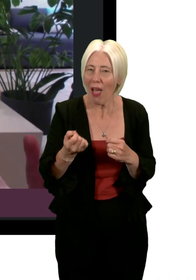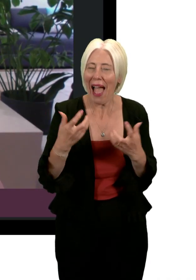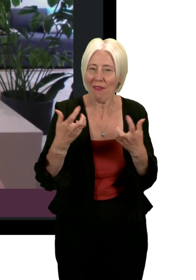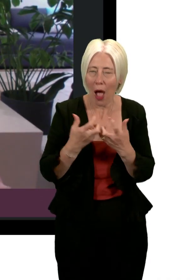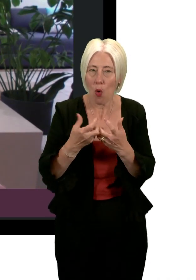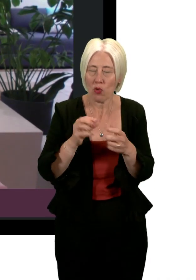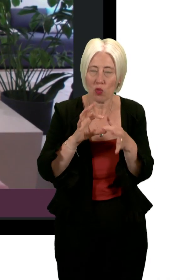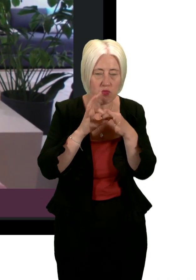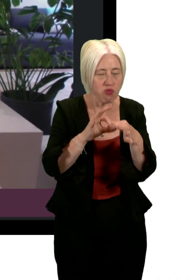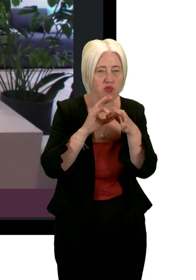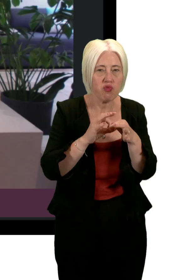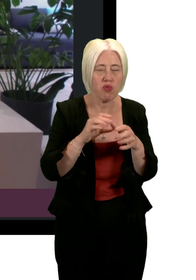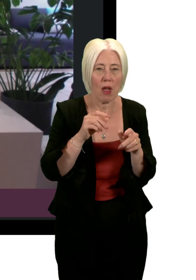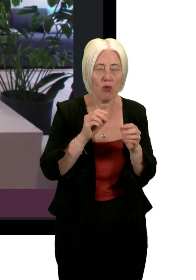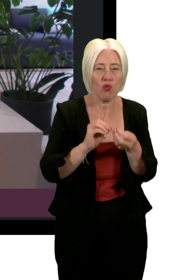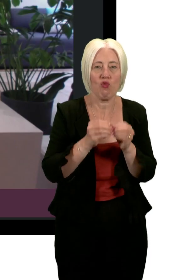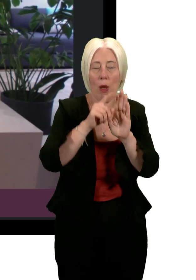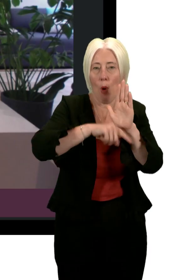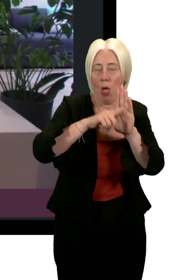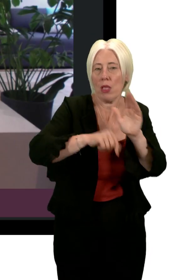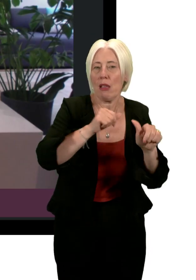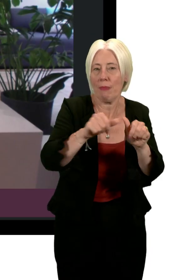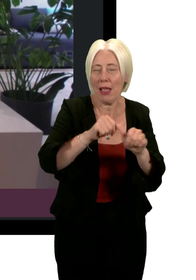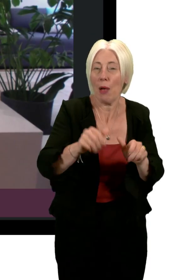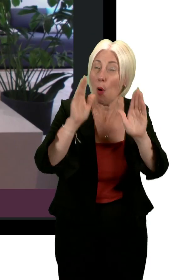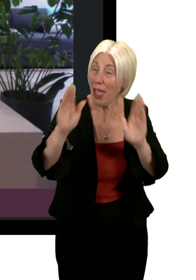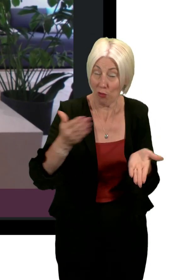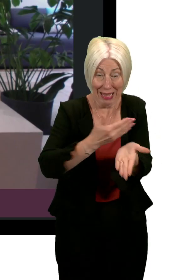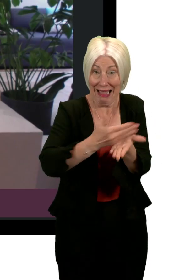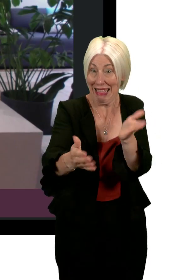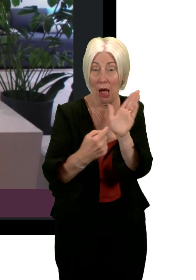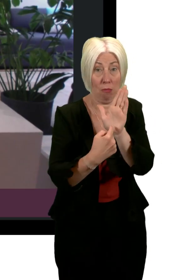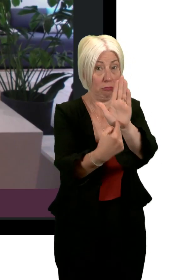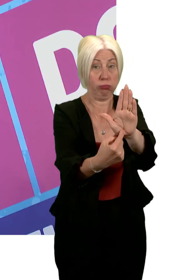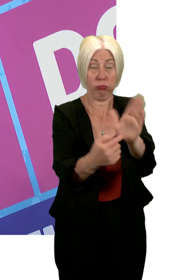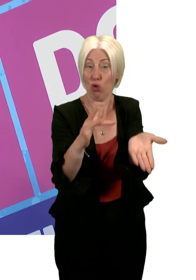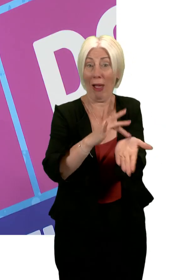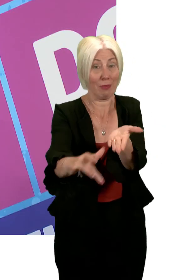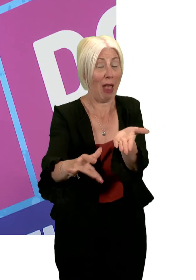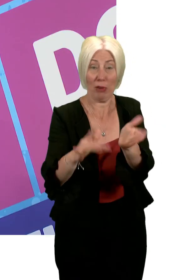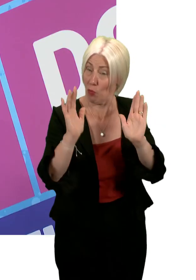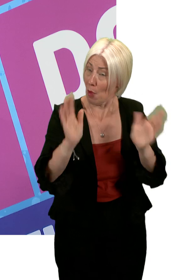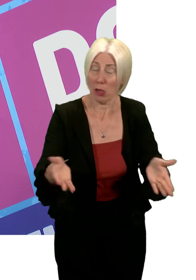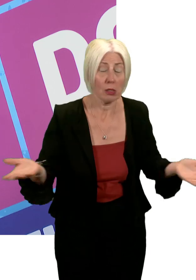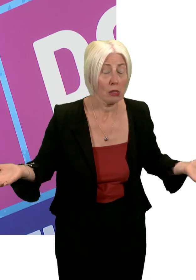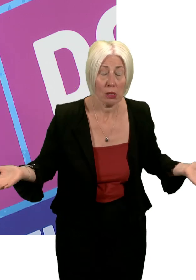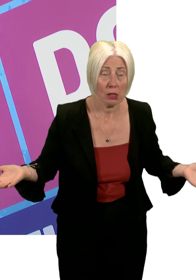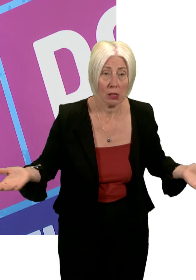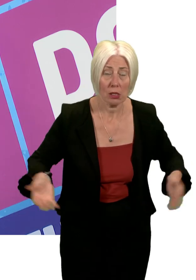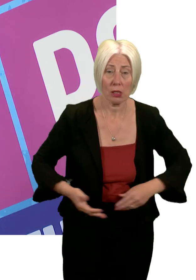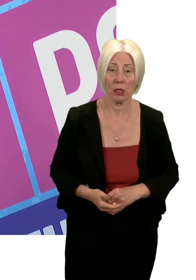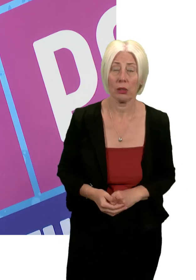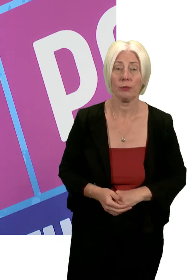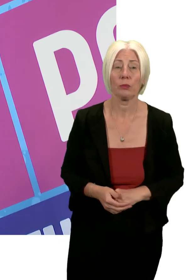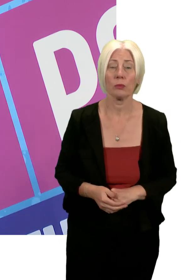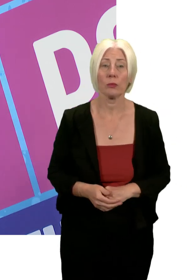engage. We need to have some clarity and transparency around these type of things. Okay, thank you. Thanks. Shall we come to